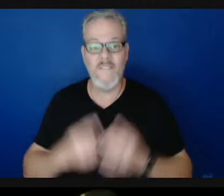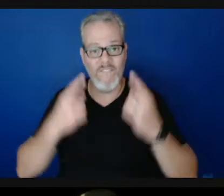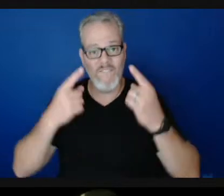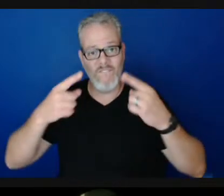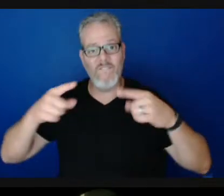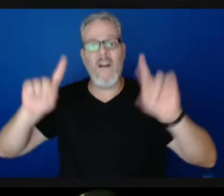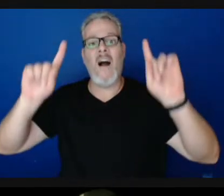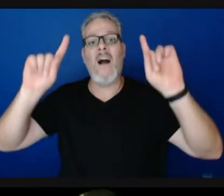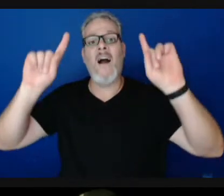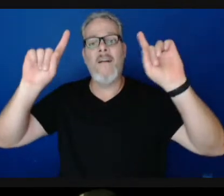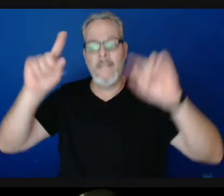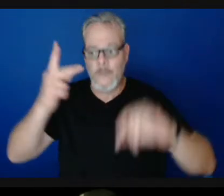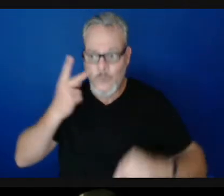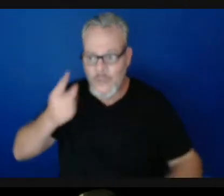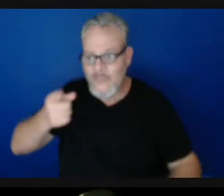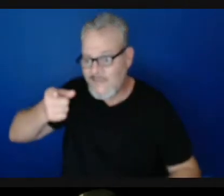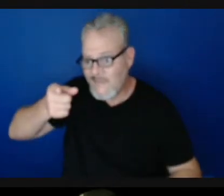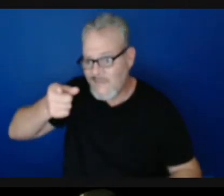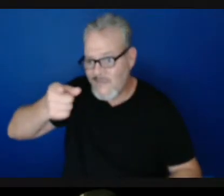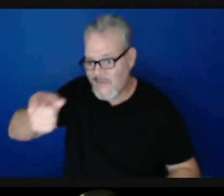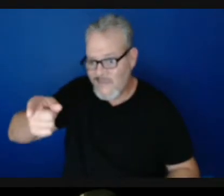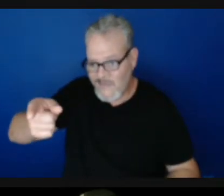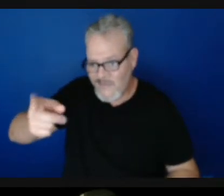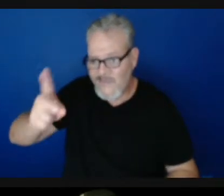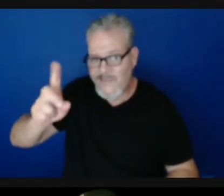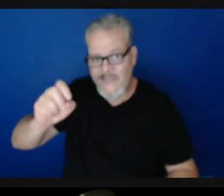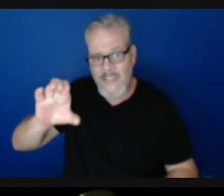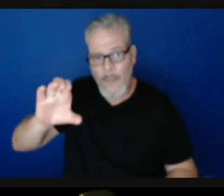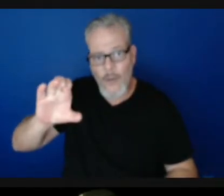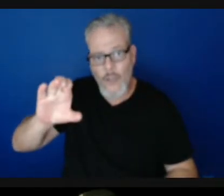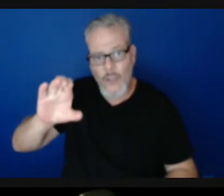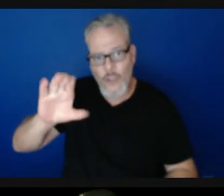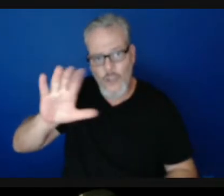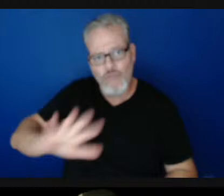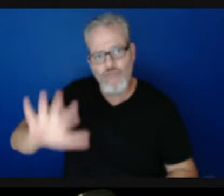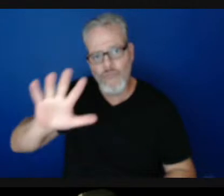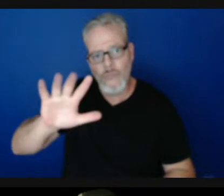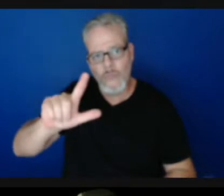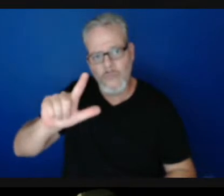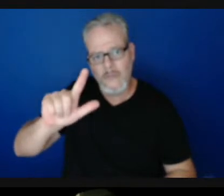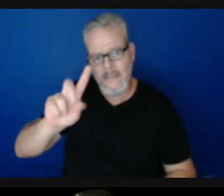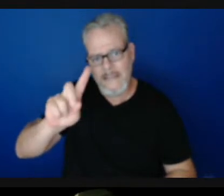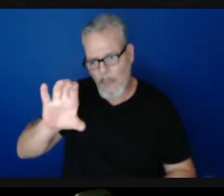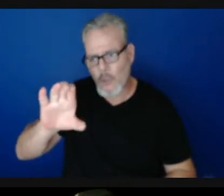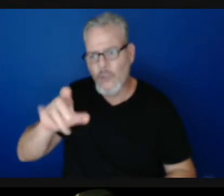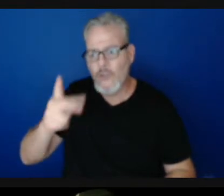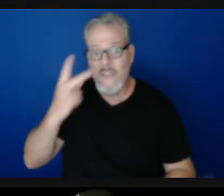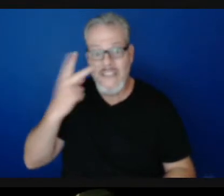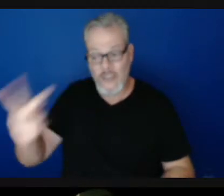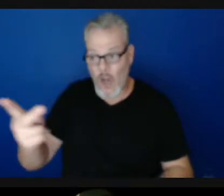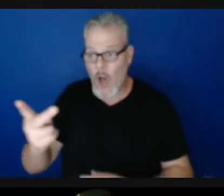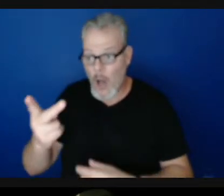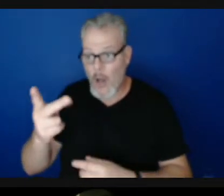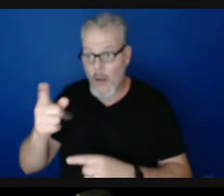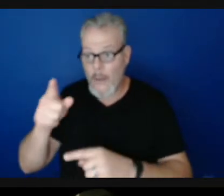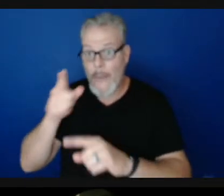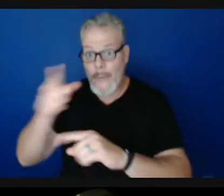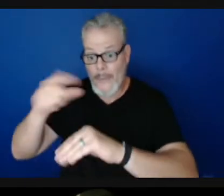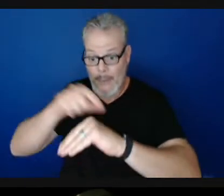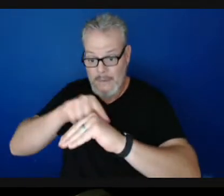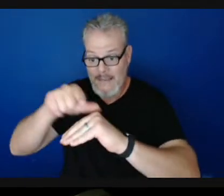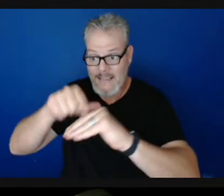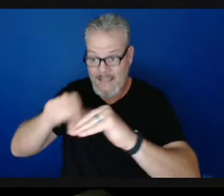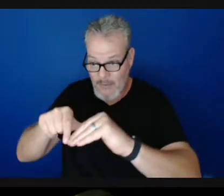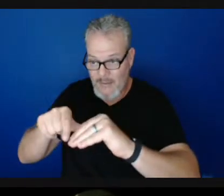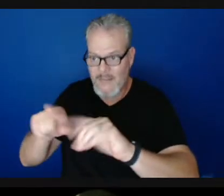here that concentration of earthquakes at the summit and lack of them on the East Rift. Then we see this